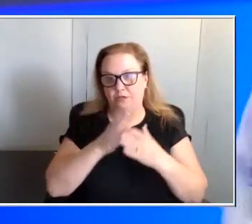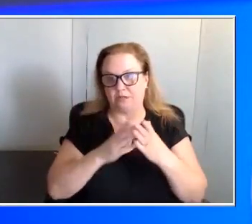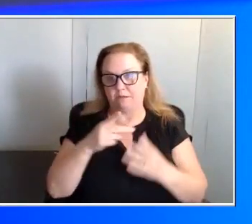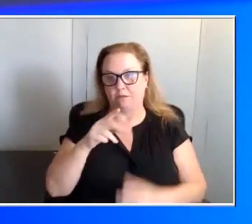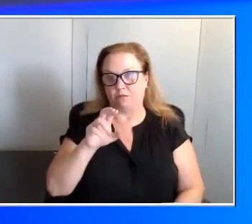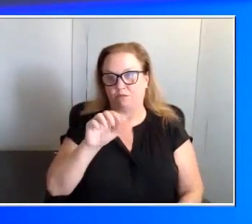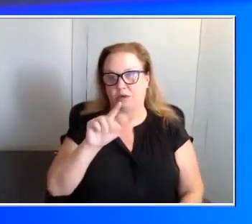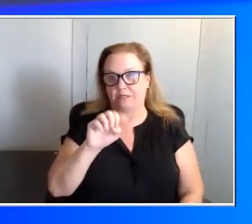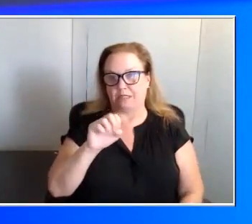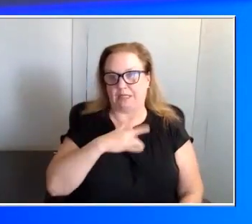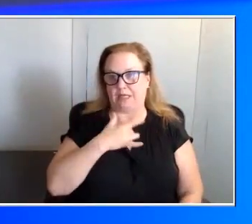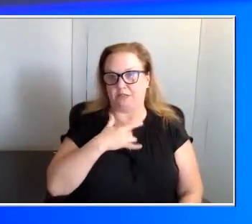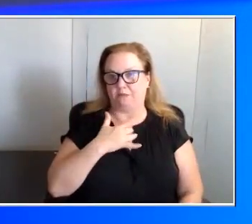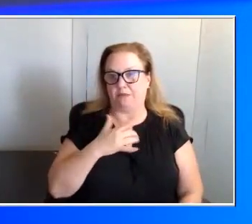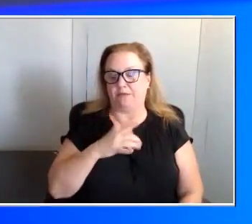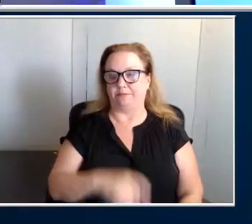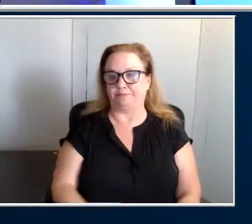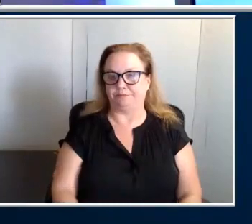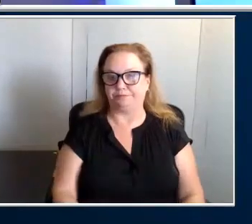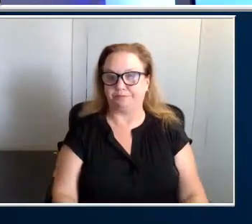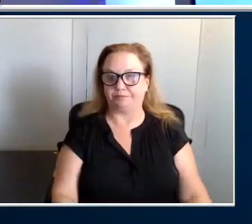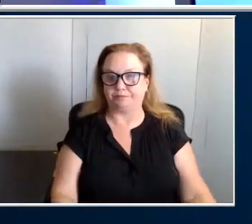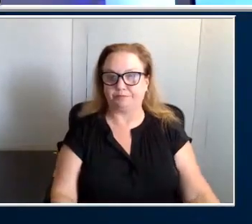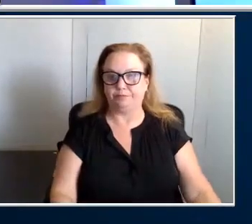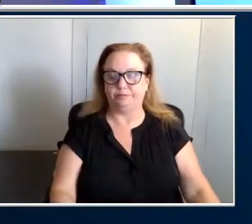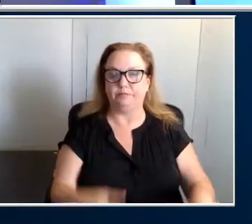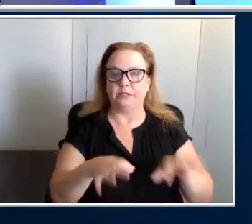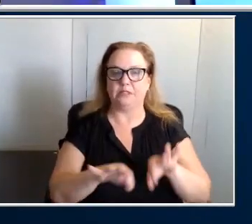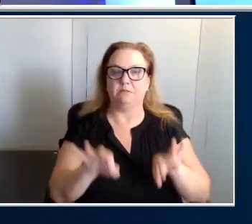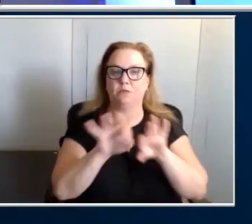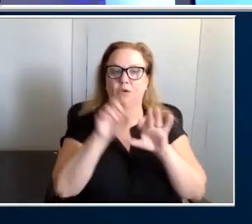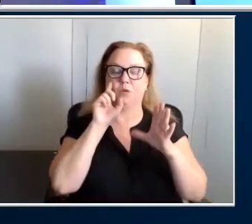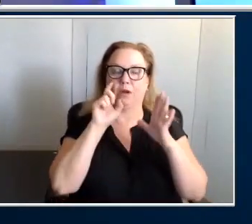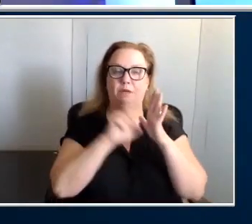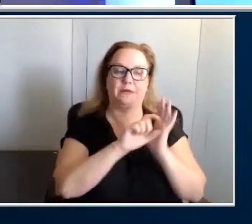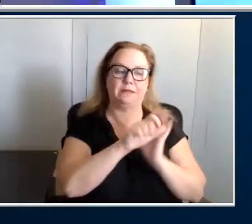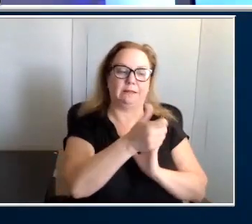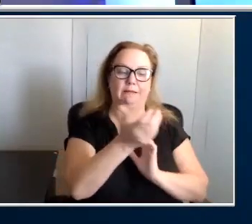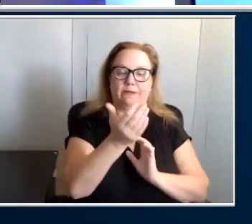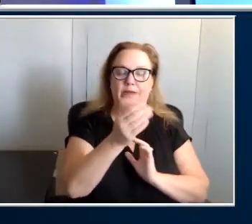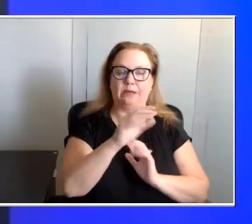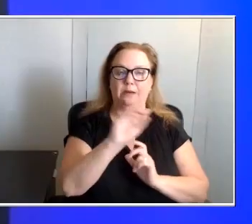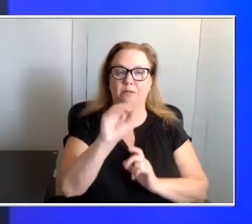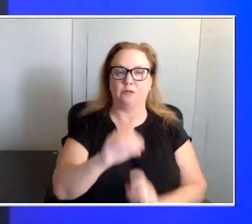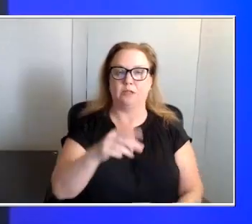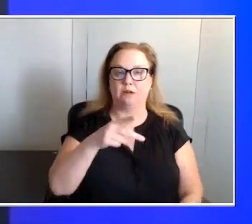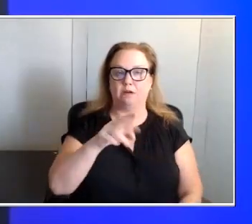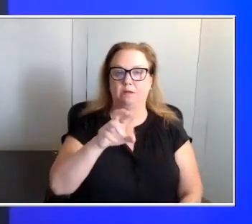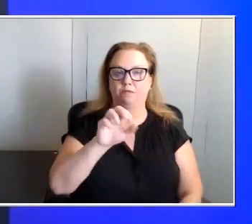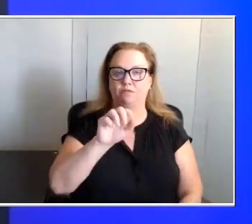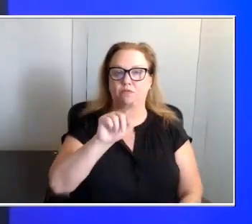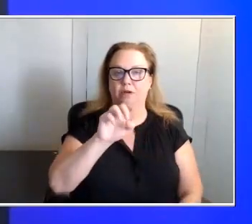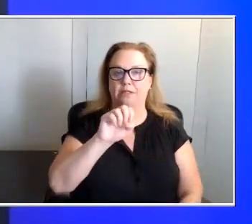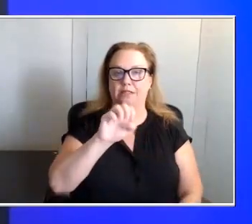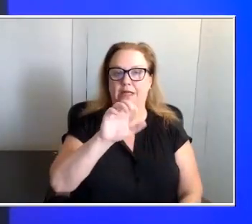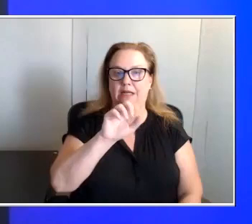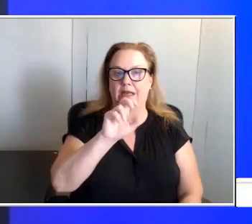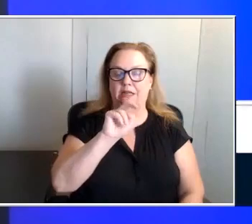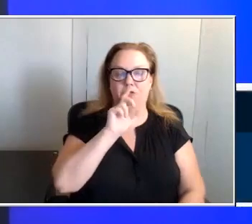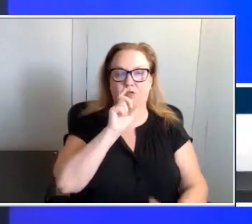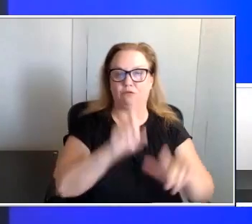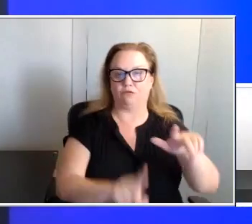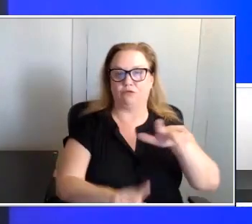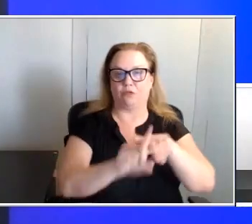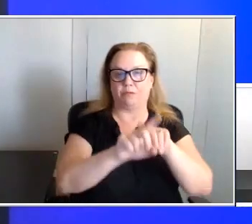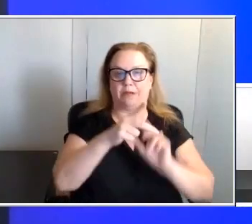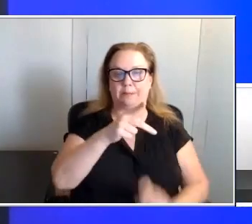felt on exam. Yeah, I think it's important to recognize about 10 to 15% of prostate cancers don't make PSA. And so this is one of the reasons